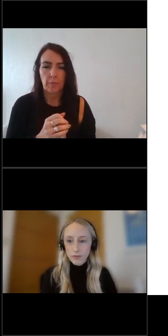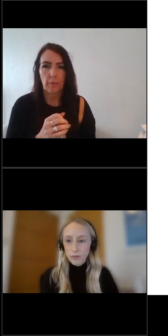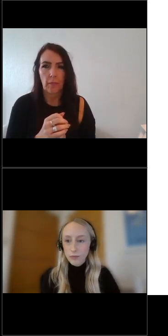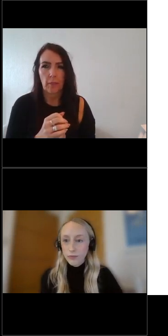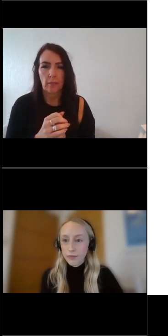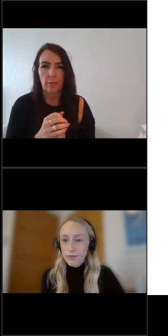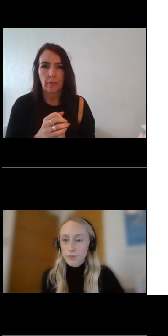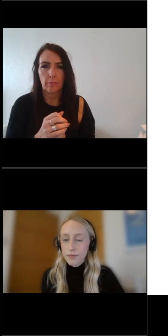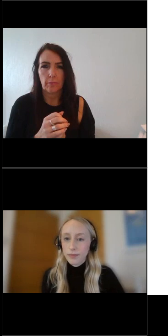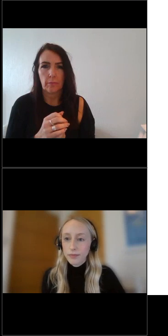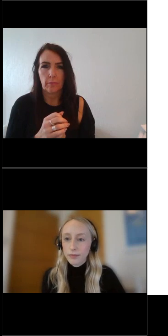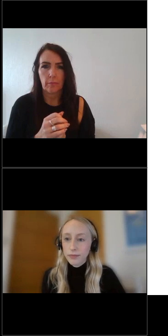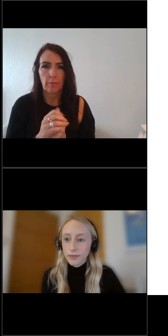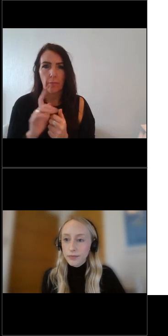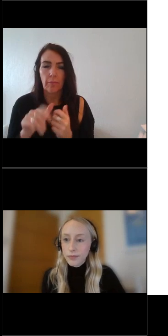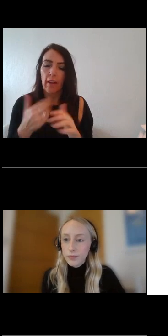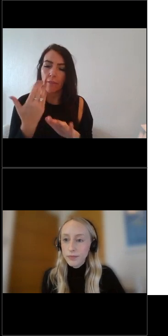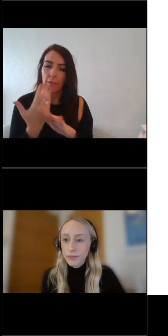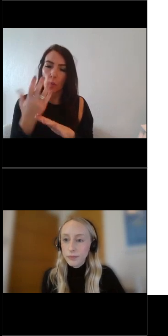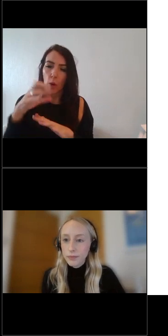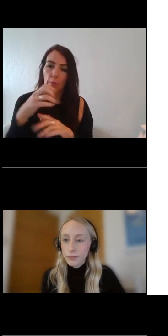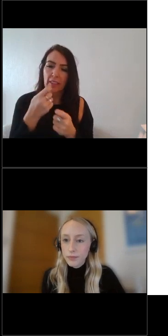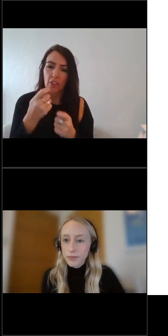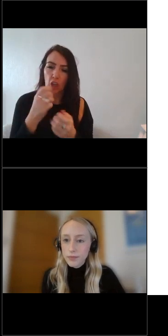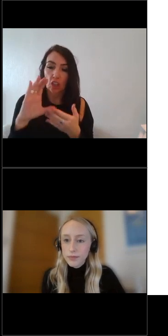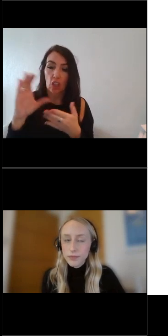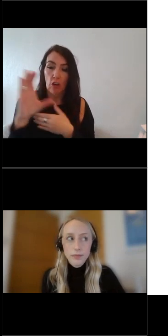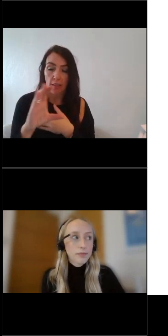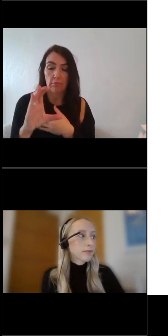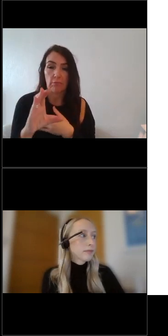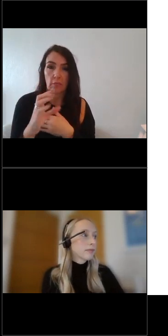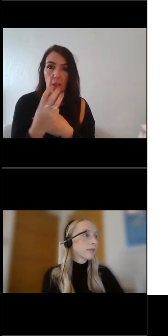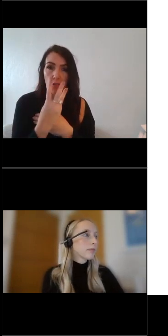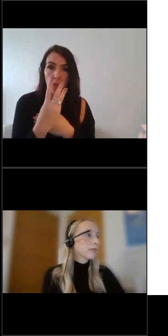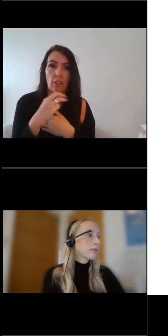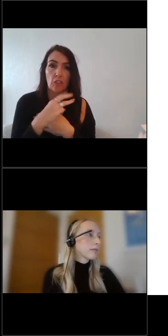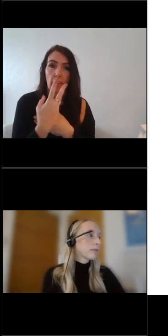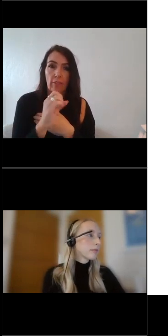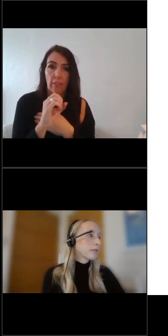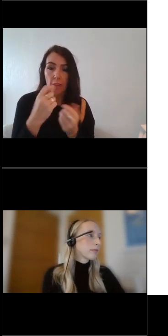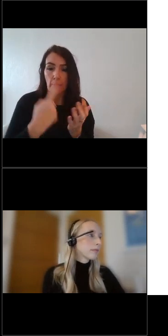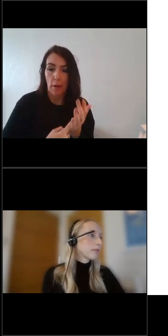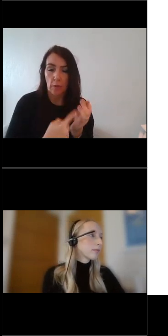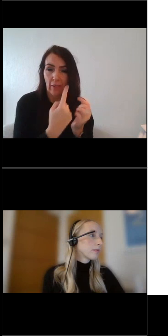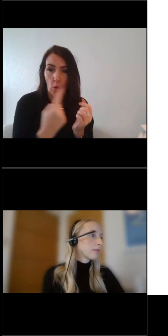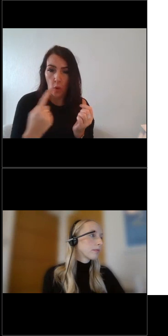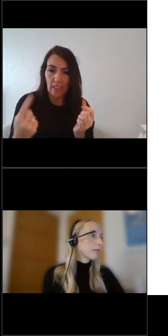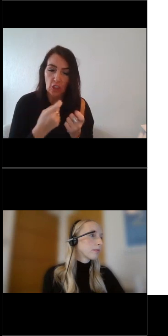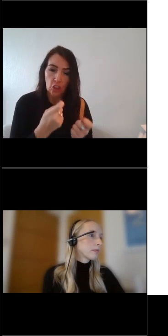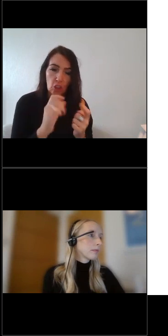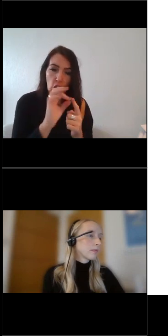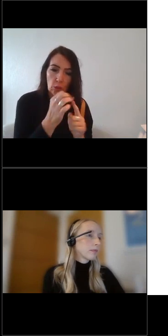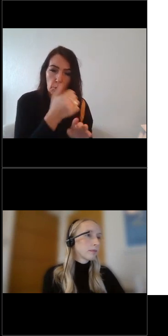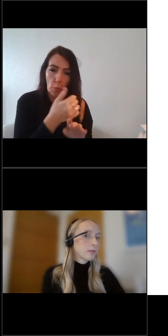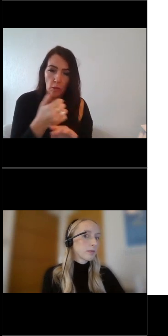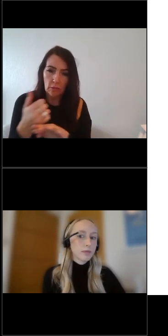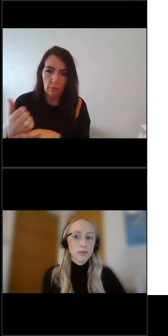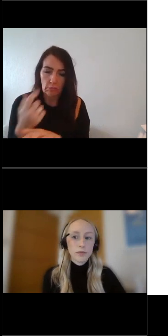there is a workplace charging grant which gives £350 for each charge point that's